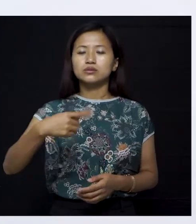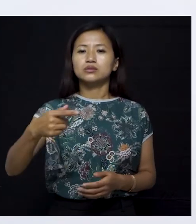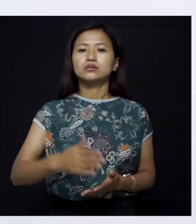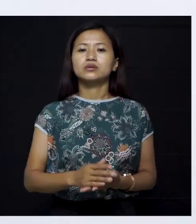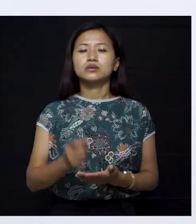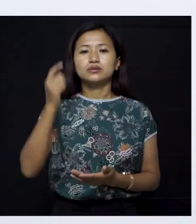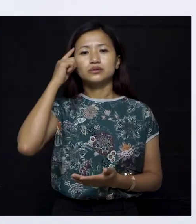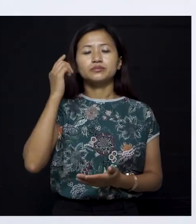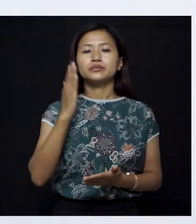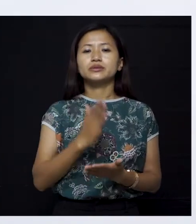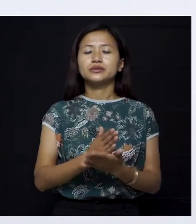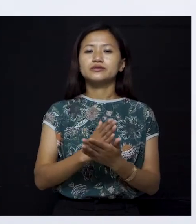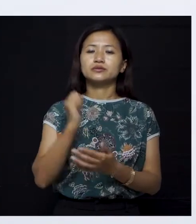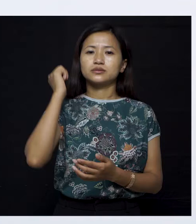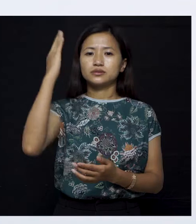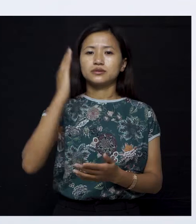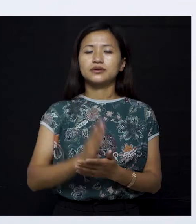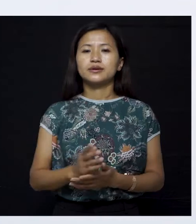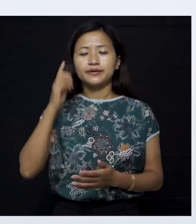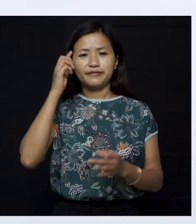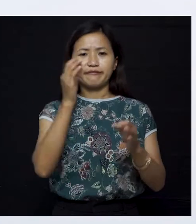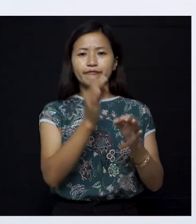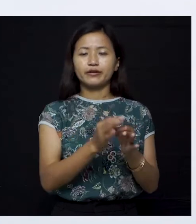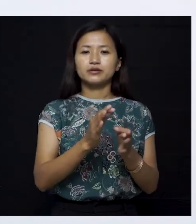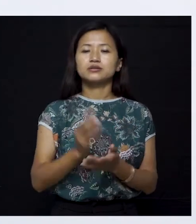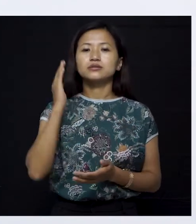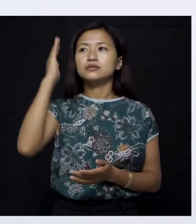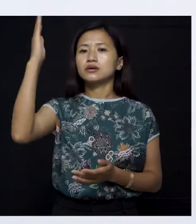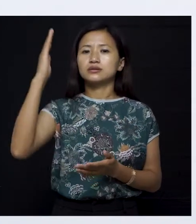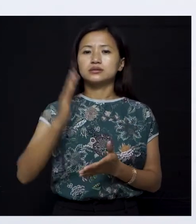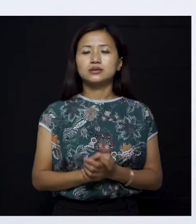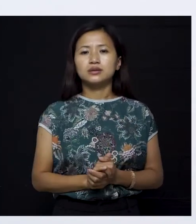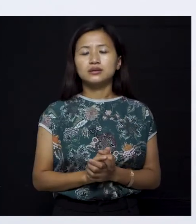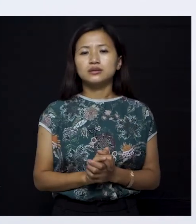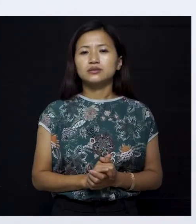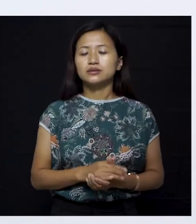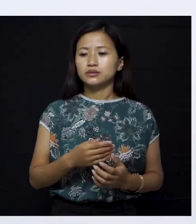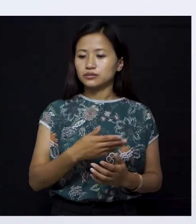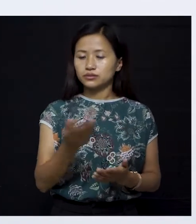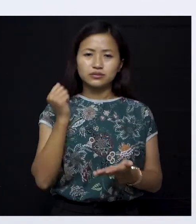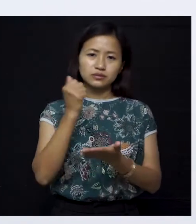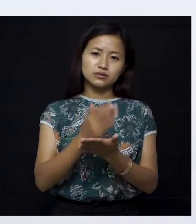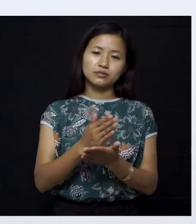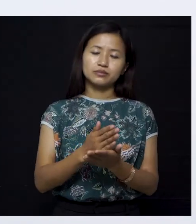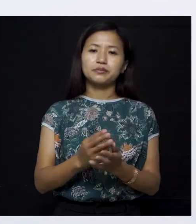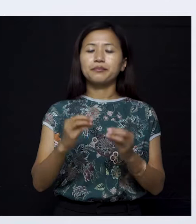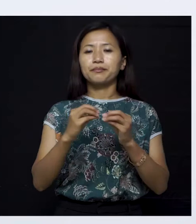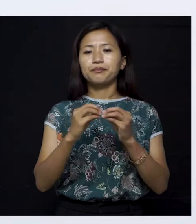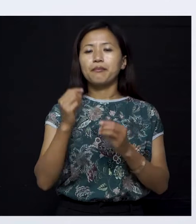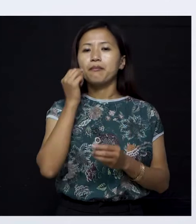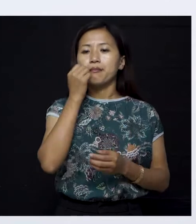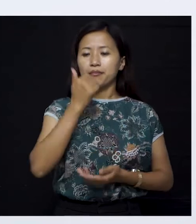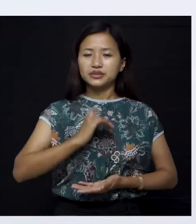always trusts on him. And the faith that he had in God said that he would not stop Bartley. We can also